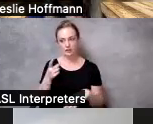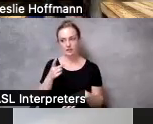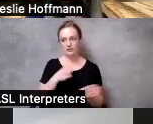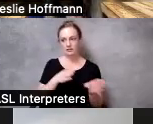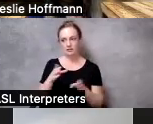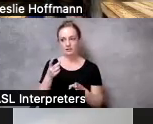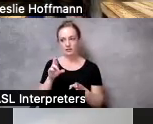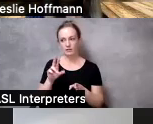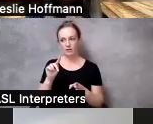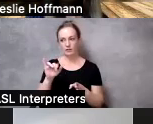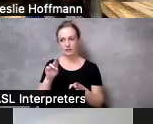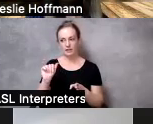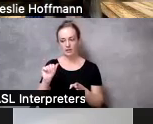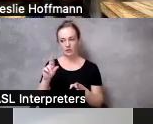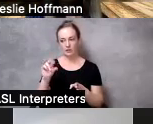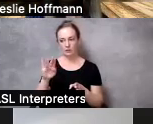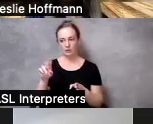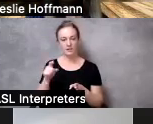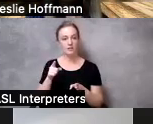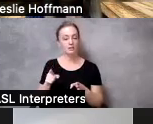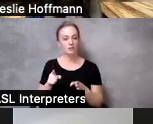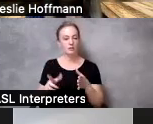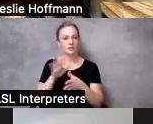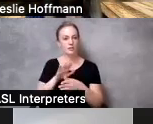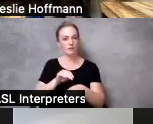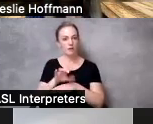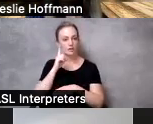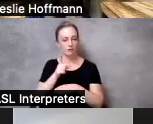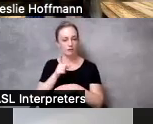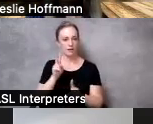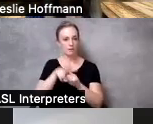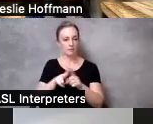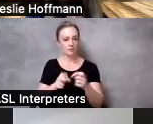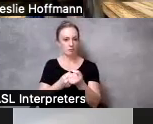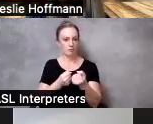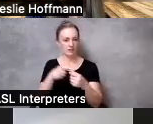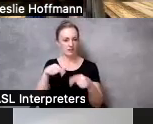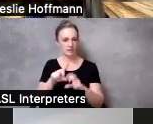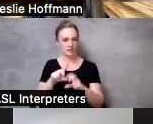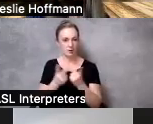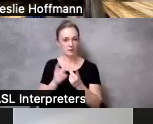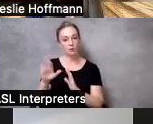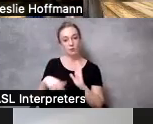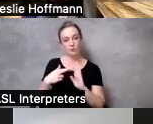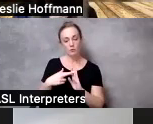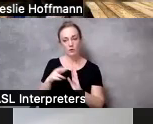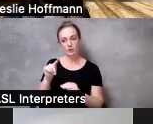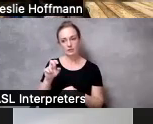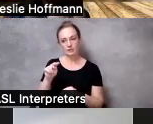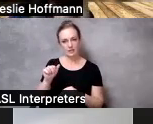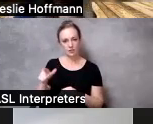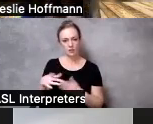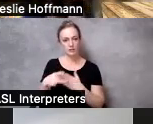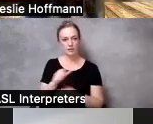is the Senior Executive Advisor for Innovation and Implementation Support within the department. In this role, Tina serves as the lead staff for behavioral